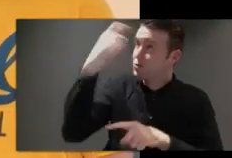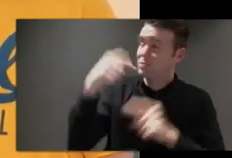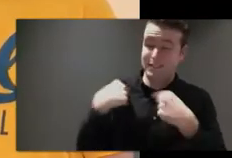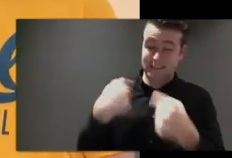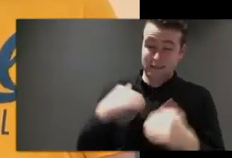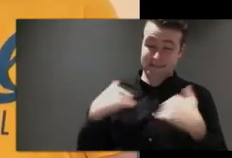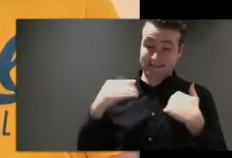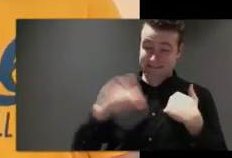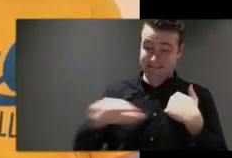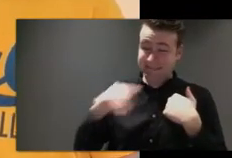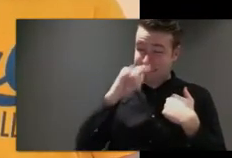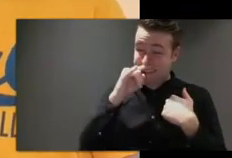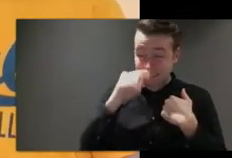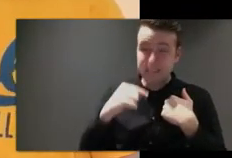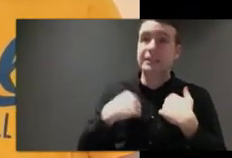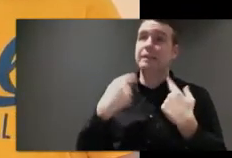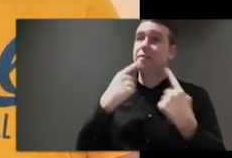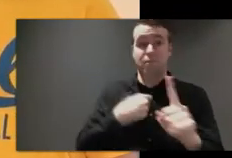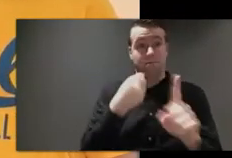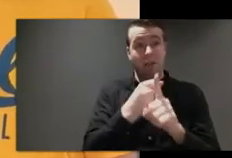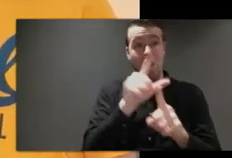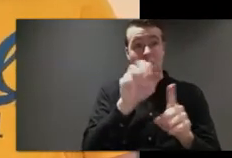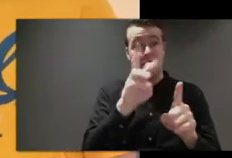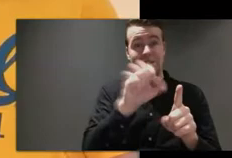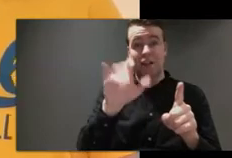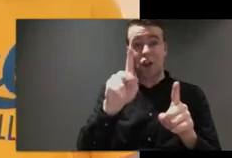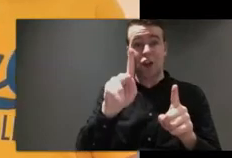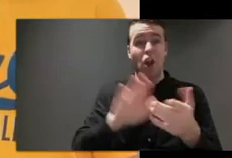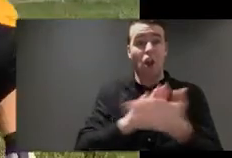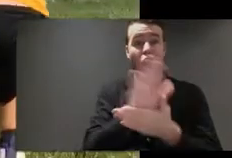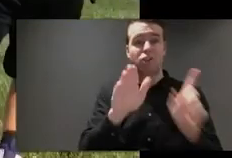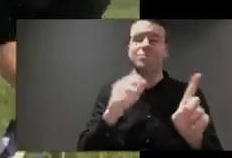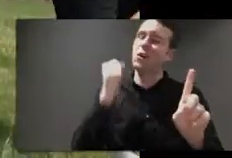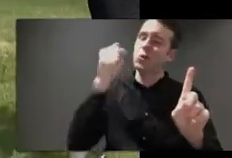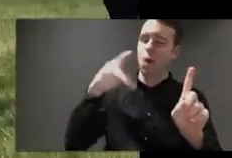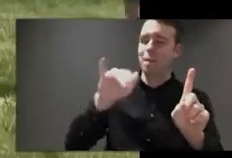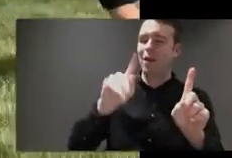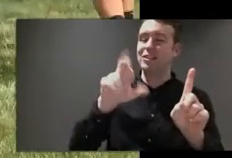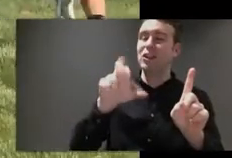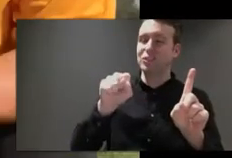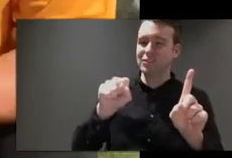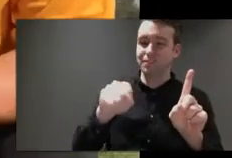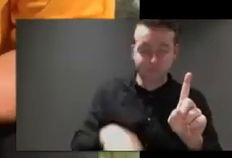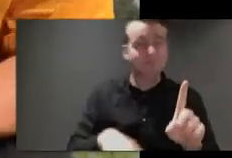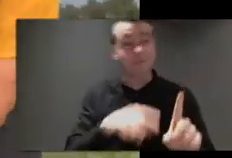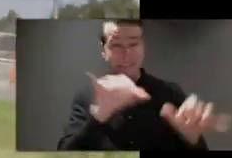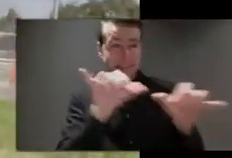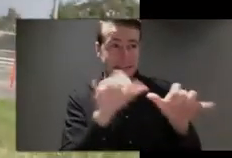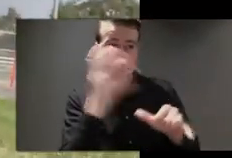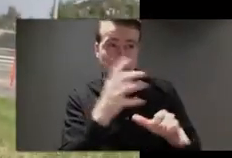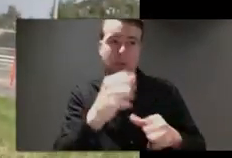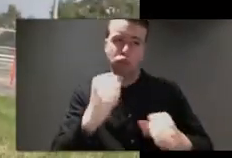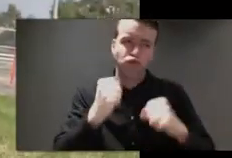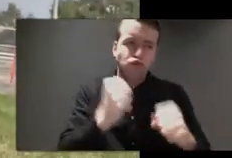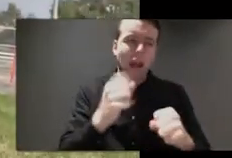kid. And so far, I have an offer to Lewis and Clark College. Go Pioneers. All in all, with size, physicality,